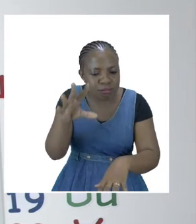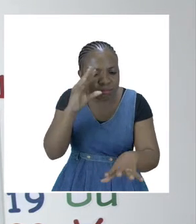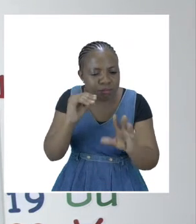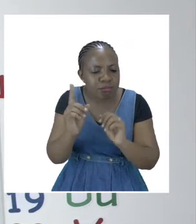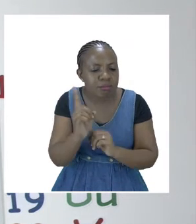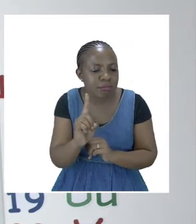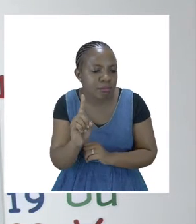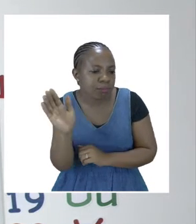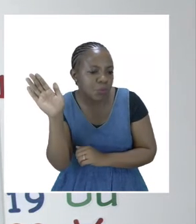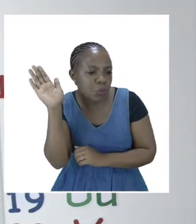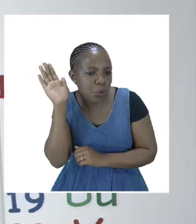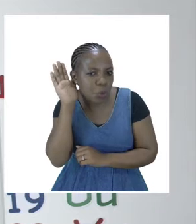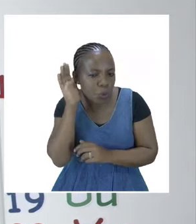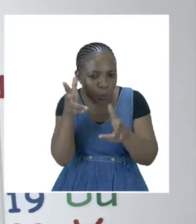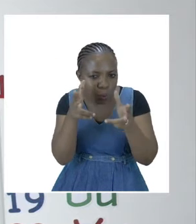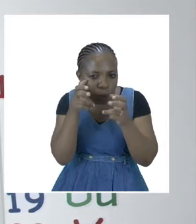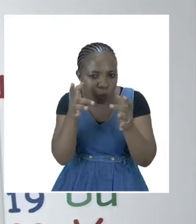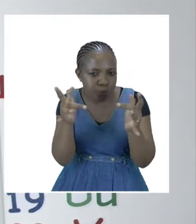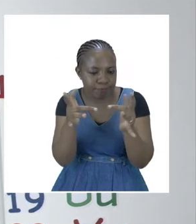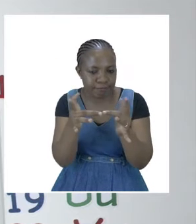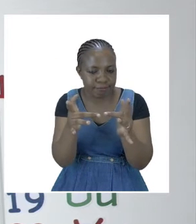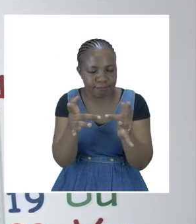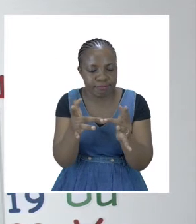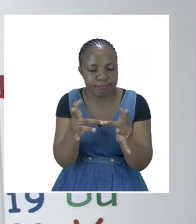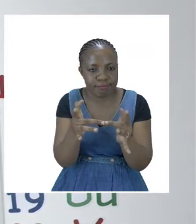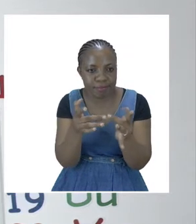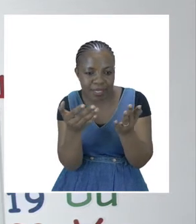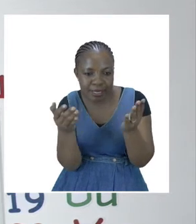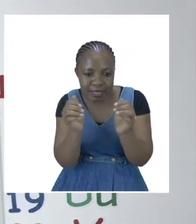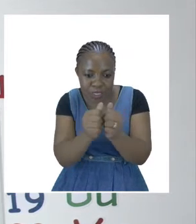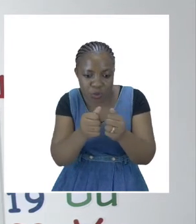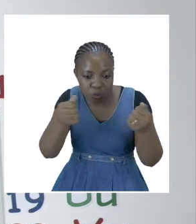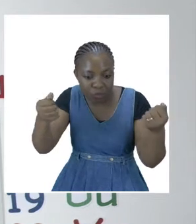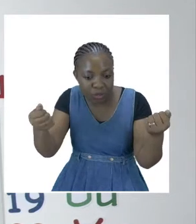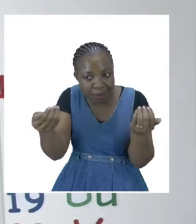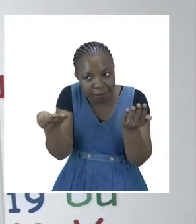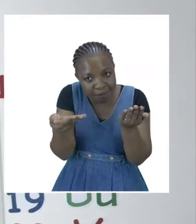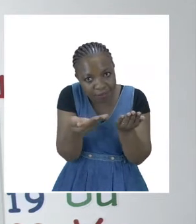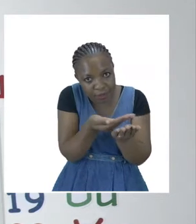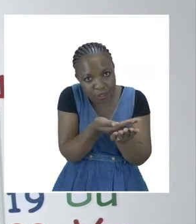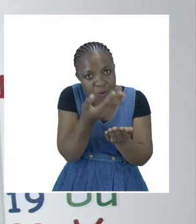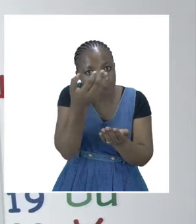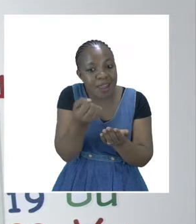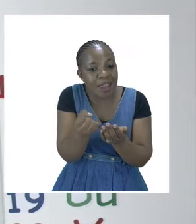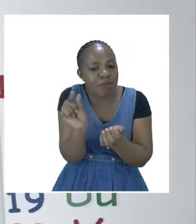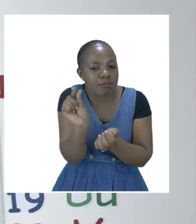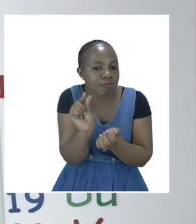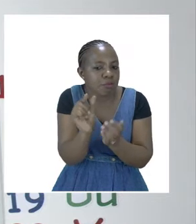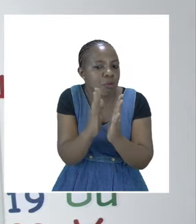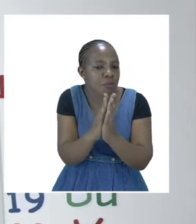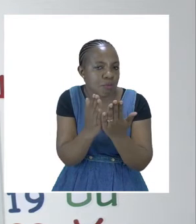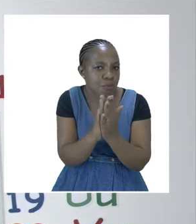or watching online. Inside the newspapers, there is an insert of the lesson